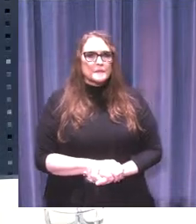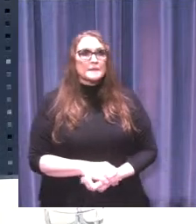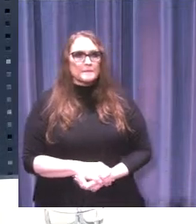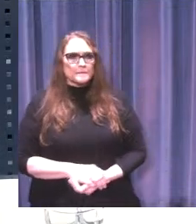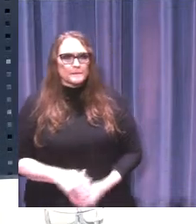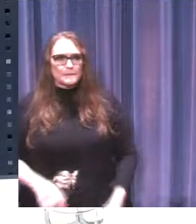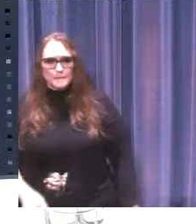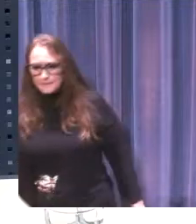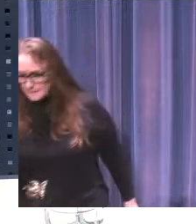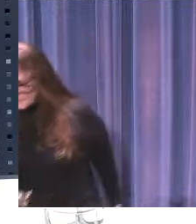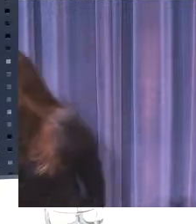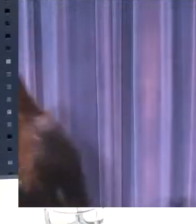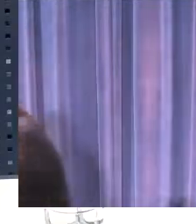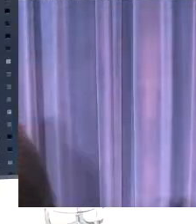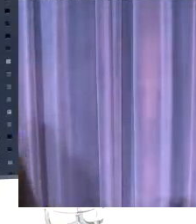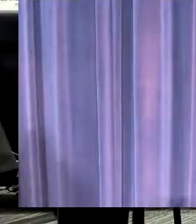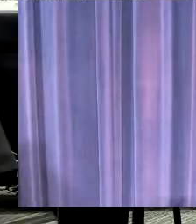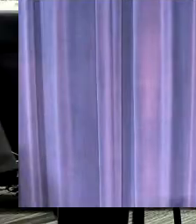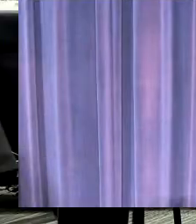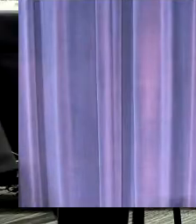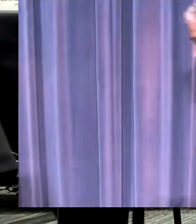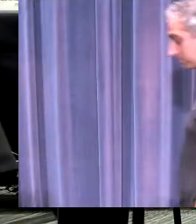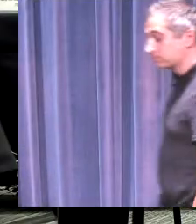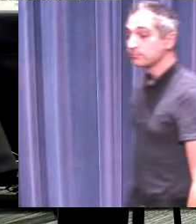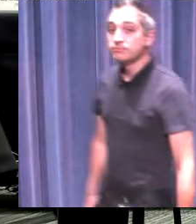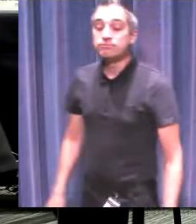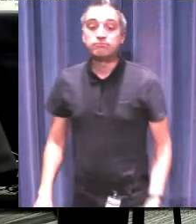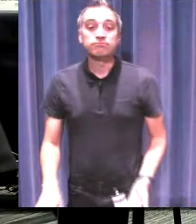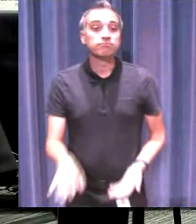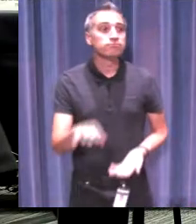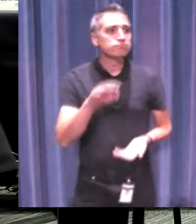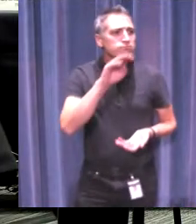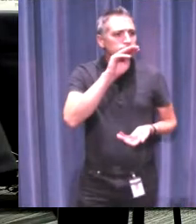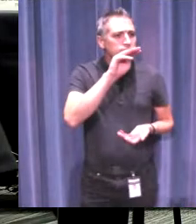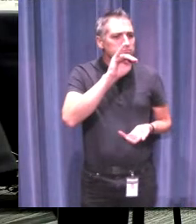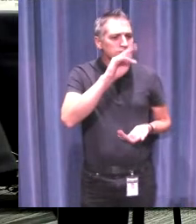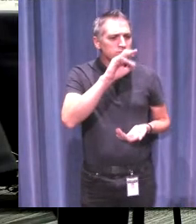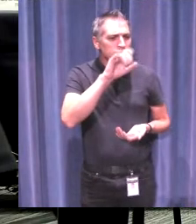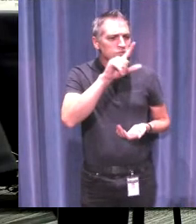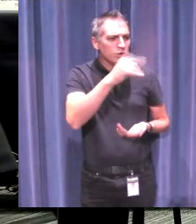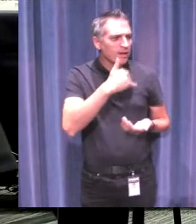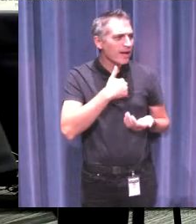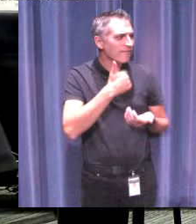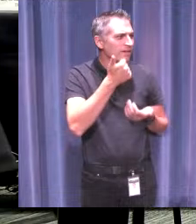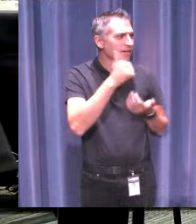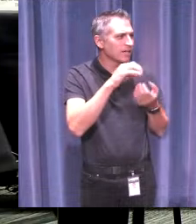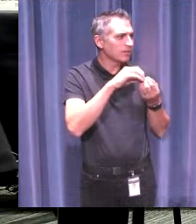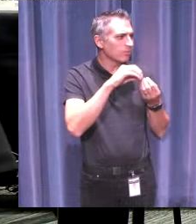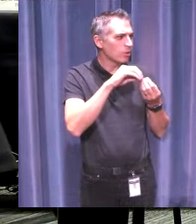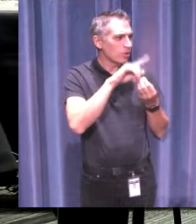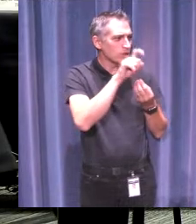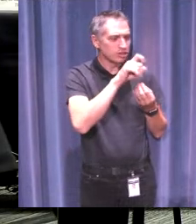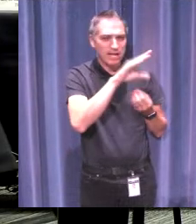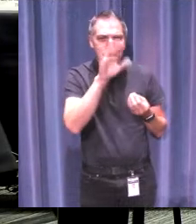Michael, you have no further questions? You have your microphone's off too.